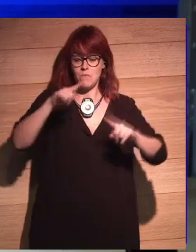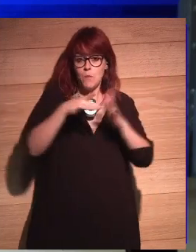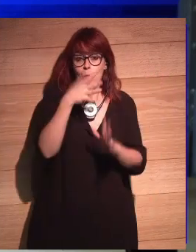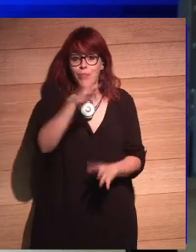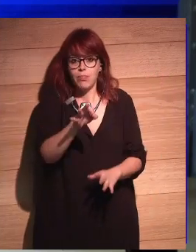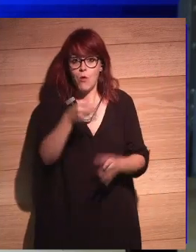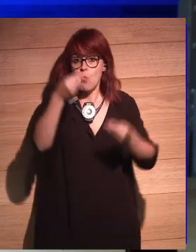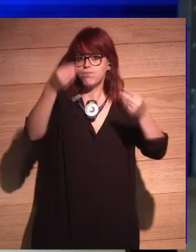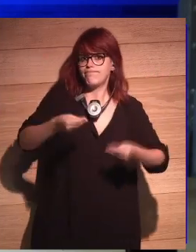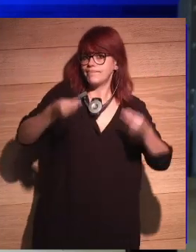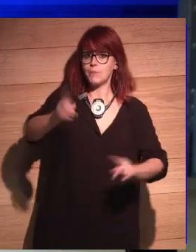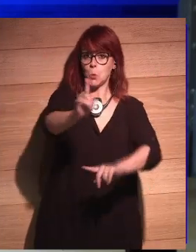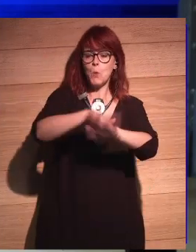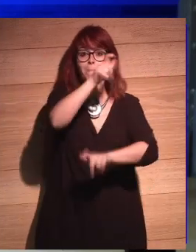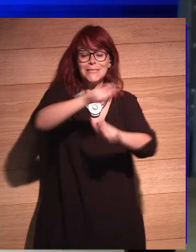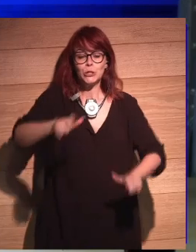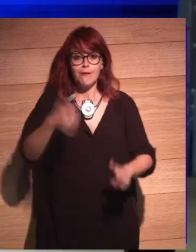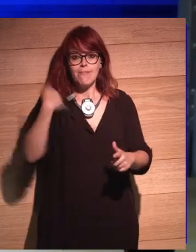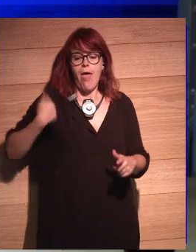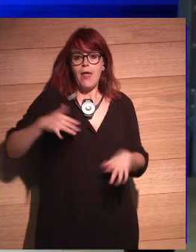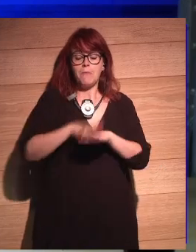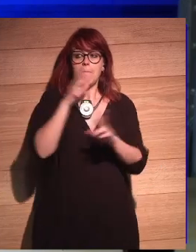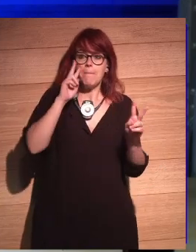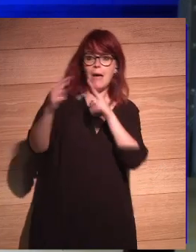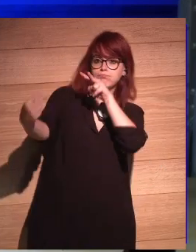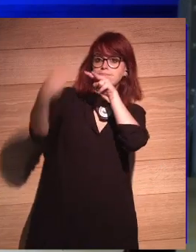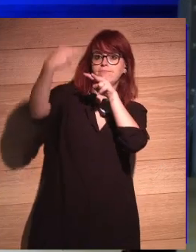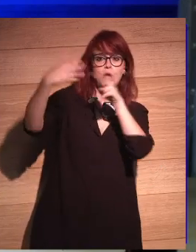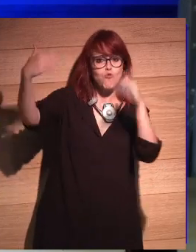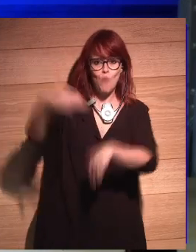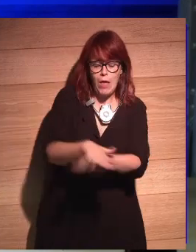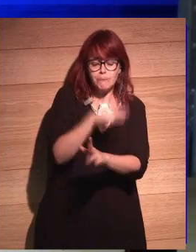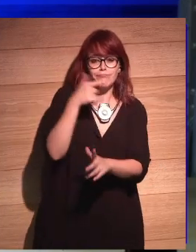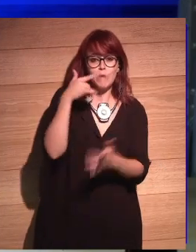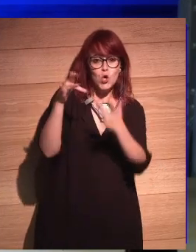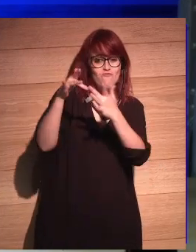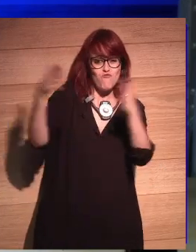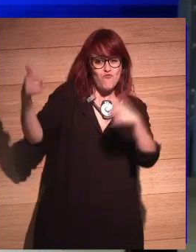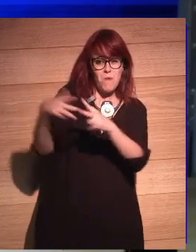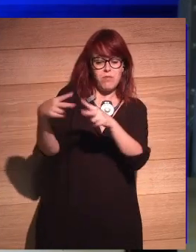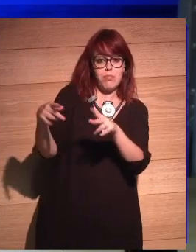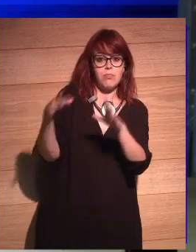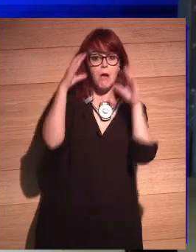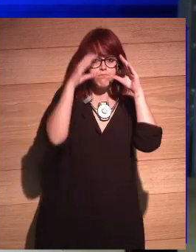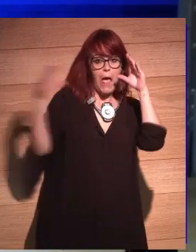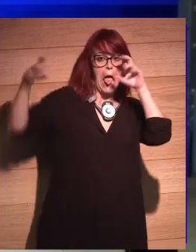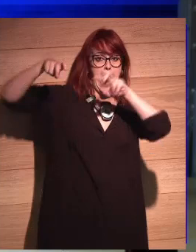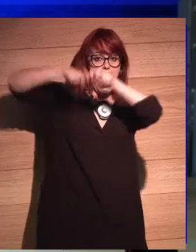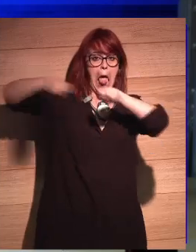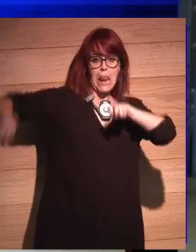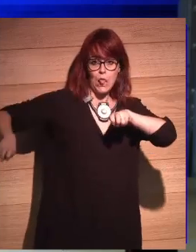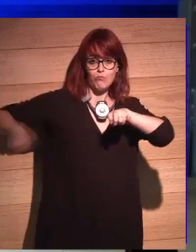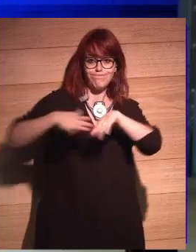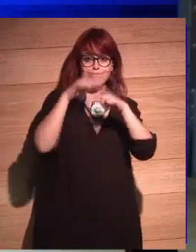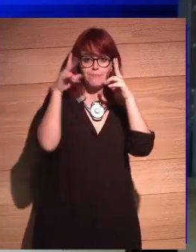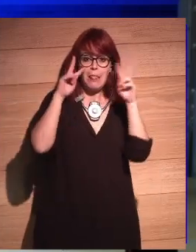looking at each other. And I believe that media has so much more potential, because this is awful,